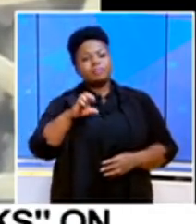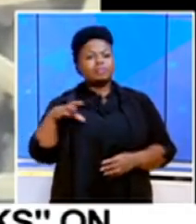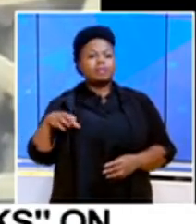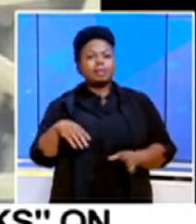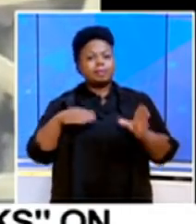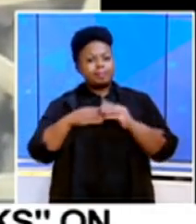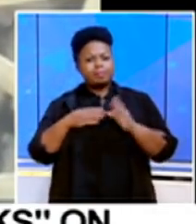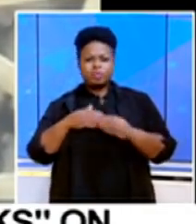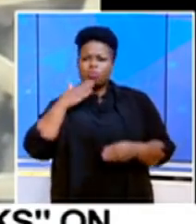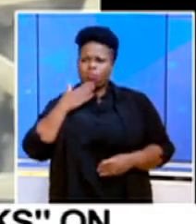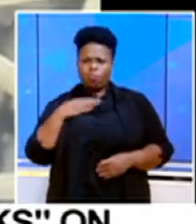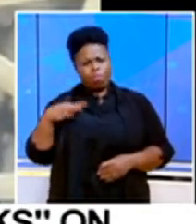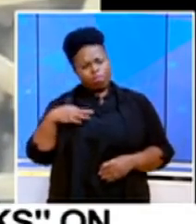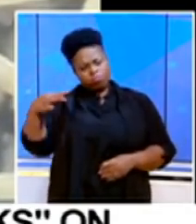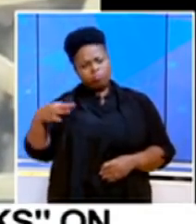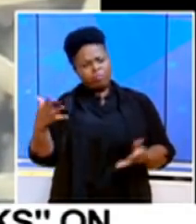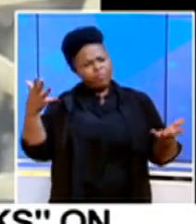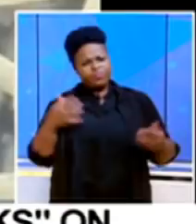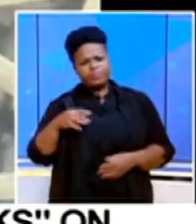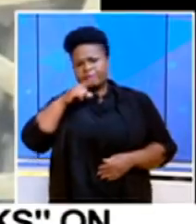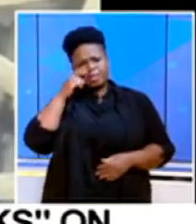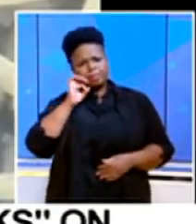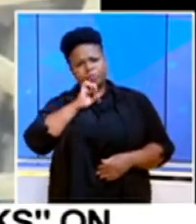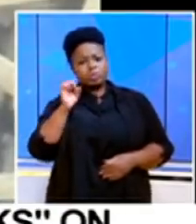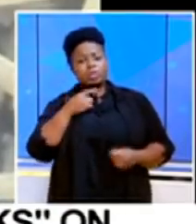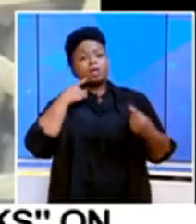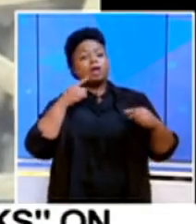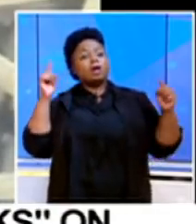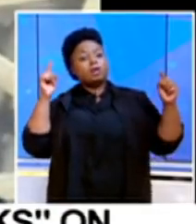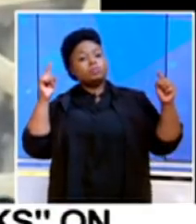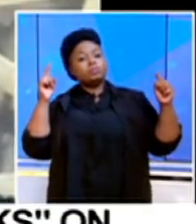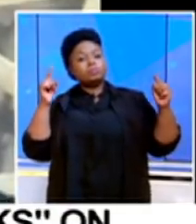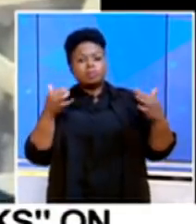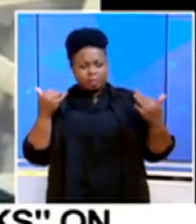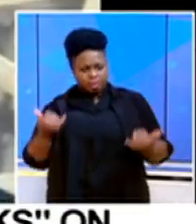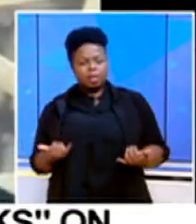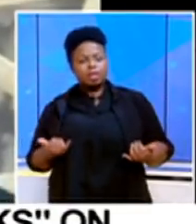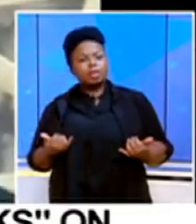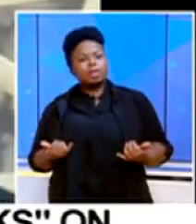members who, out of their own volition, when their names were mentioned out in the public, then